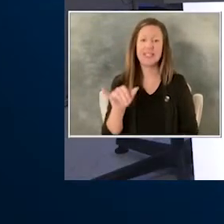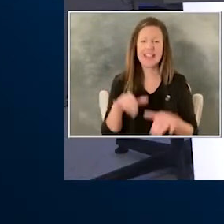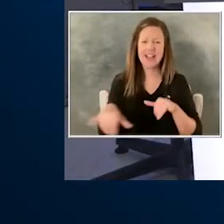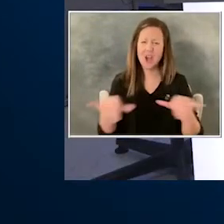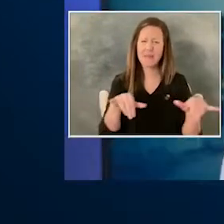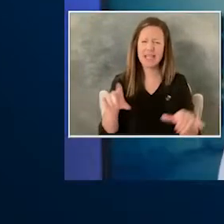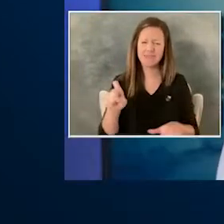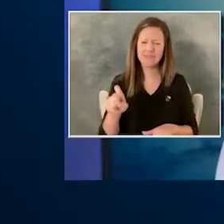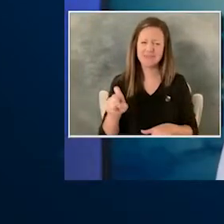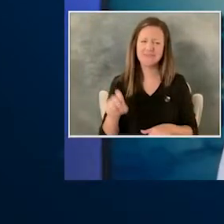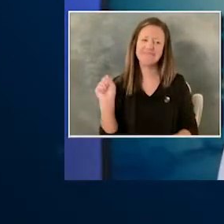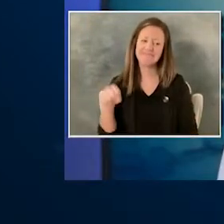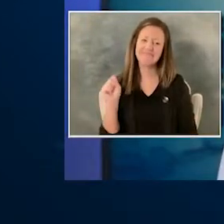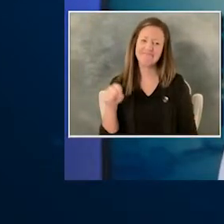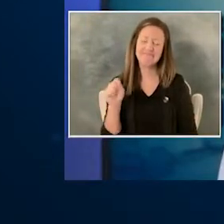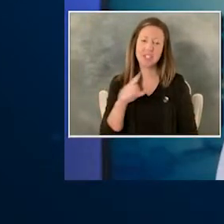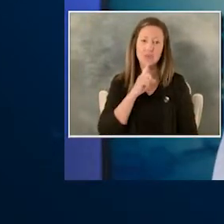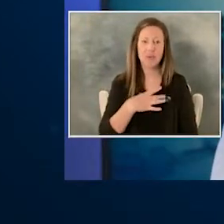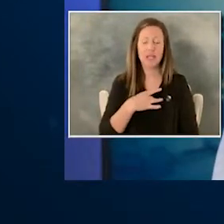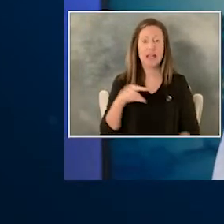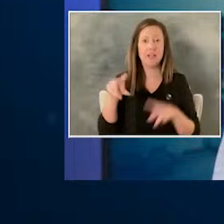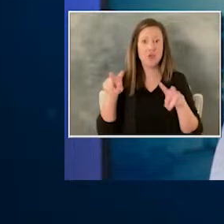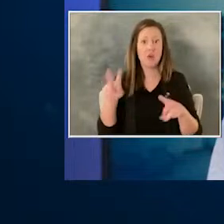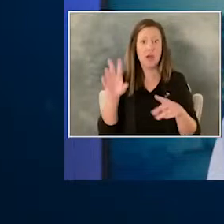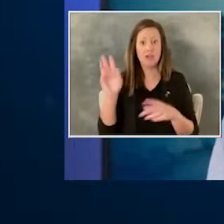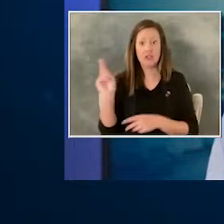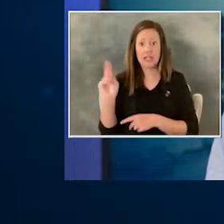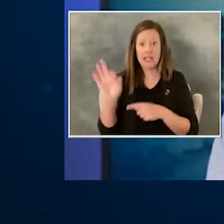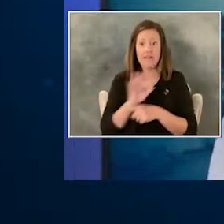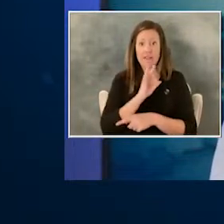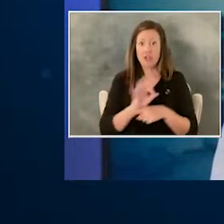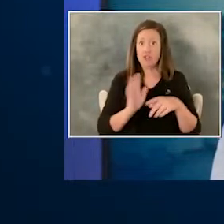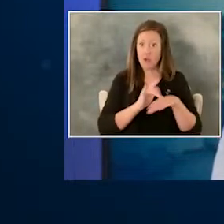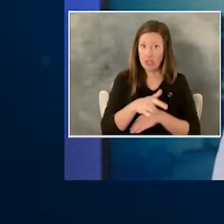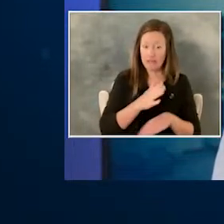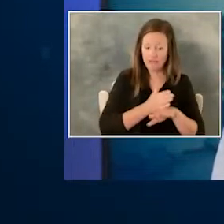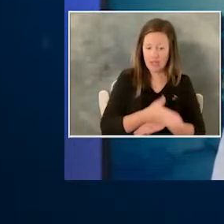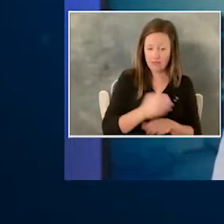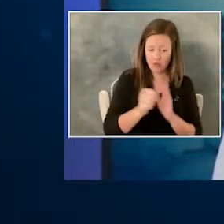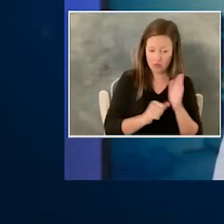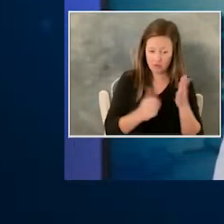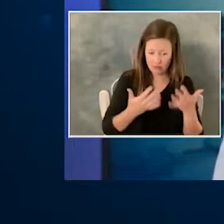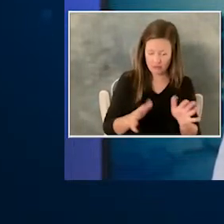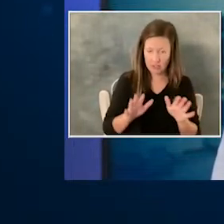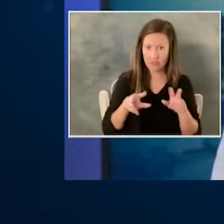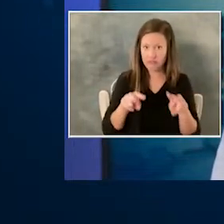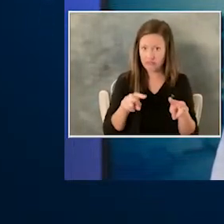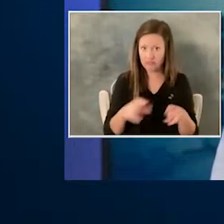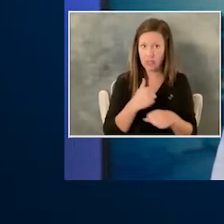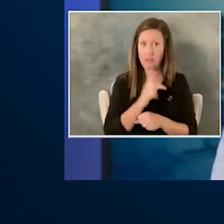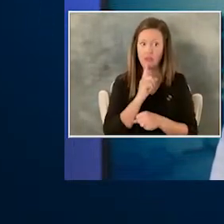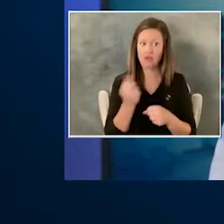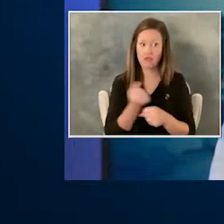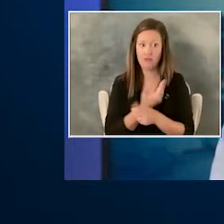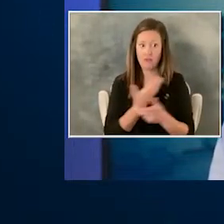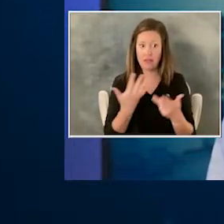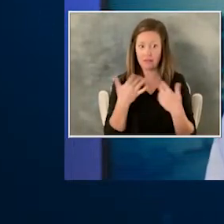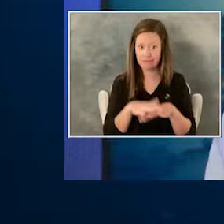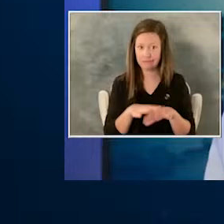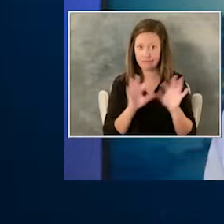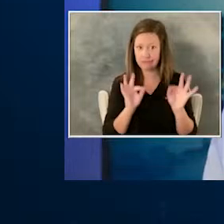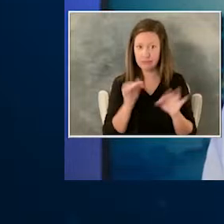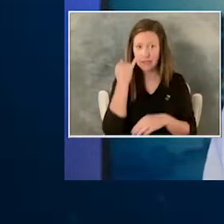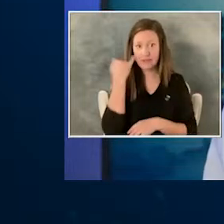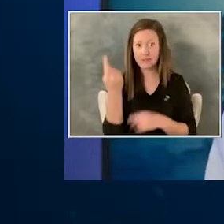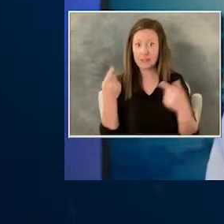Yeah, we like to watch the kidney function really early on, make sure everything is working right, because if something were to happen, it's easier to fix